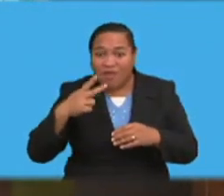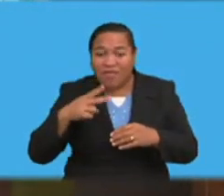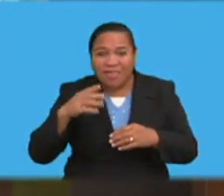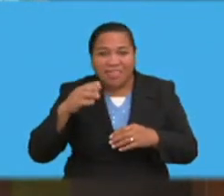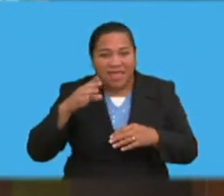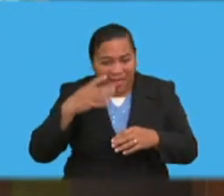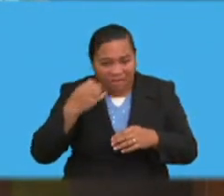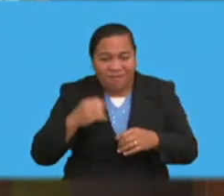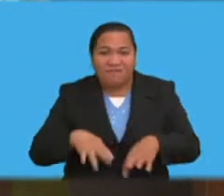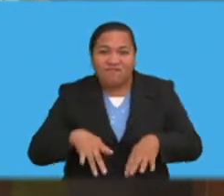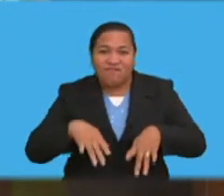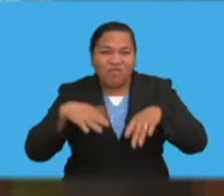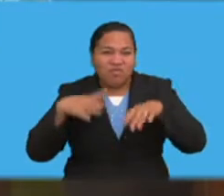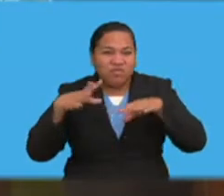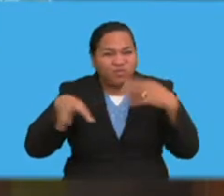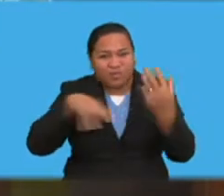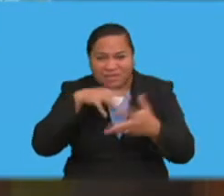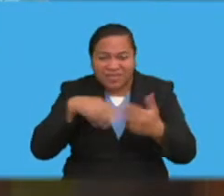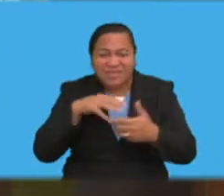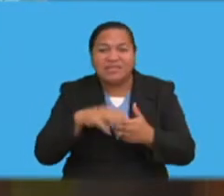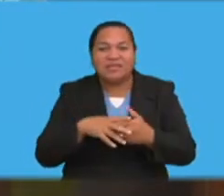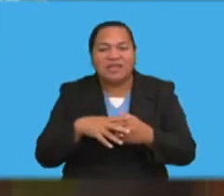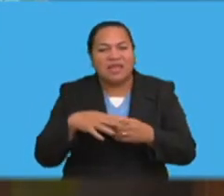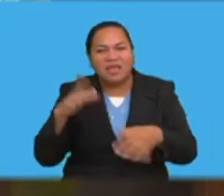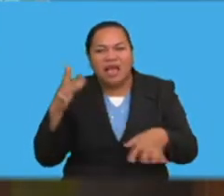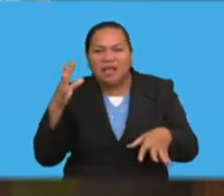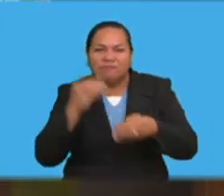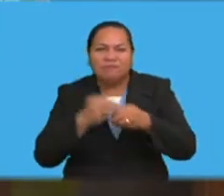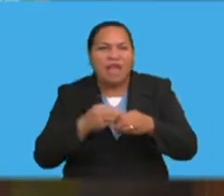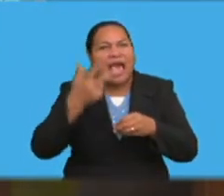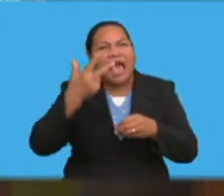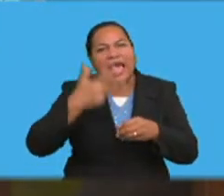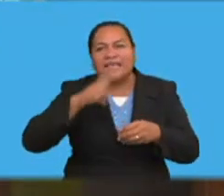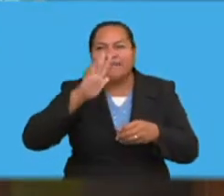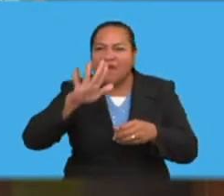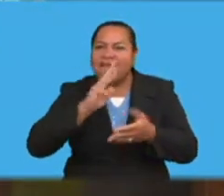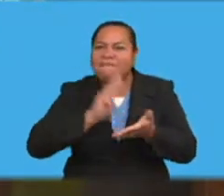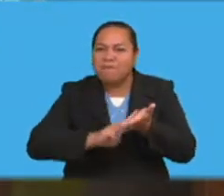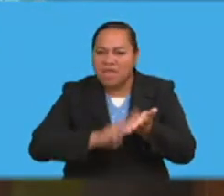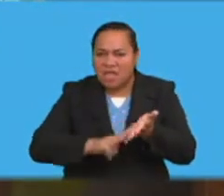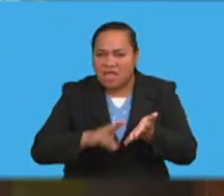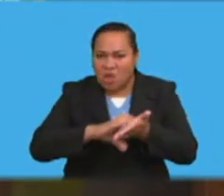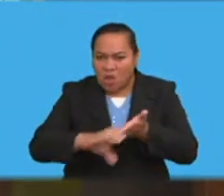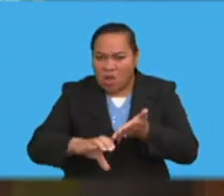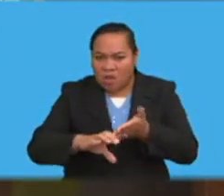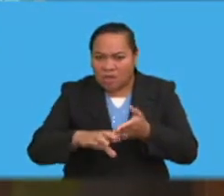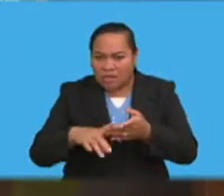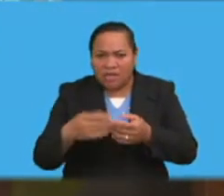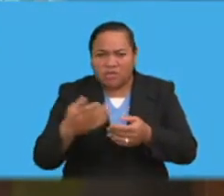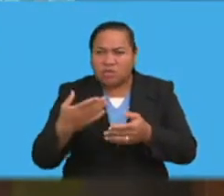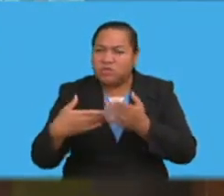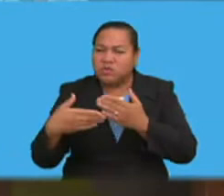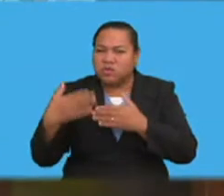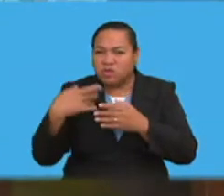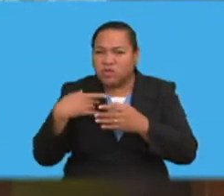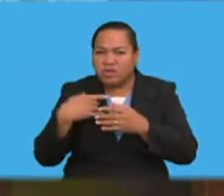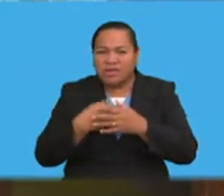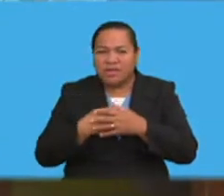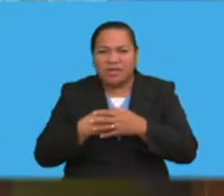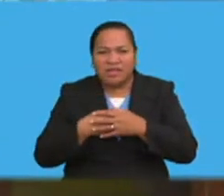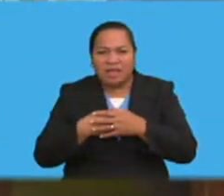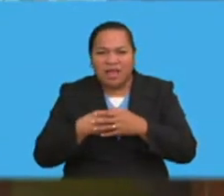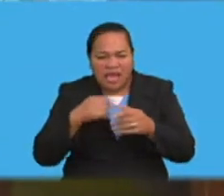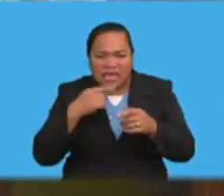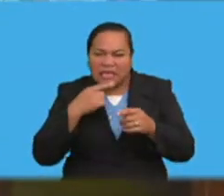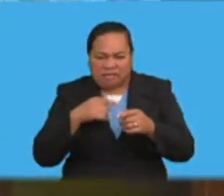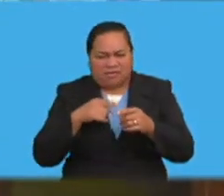depression, the estimated damage was around 85 million. Again, Madam Speaker, that was way gross